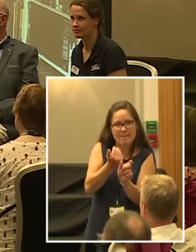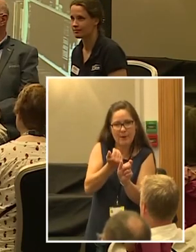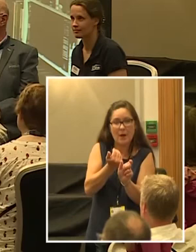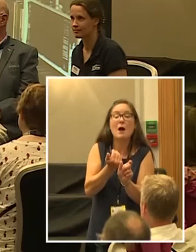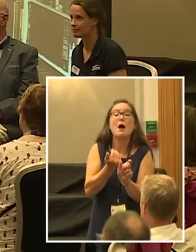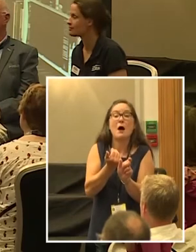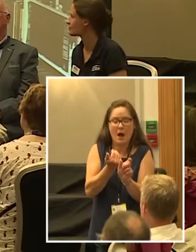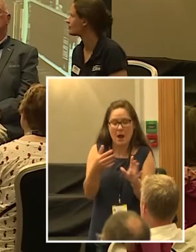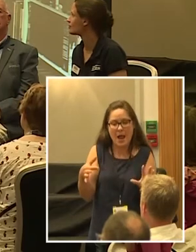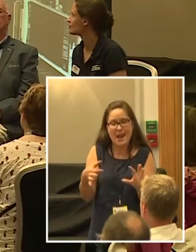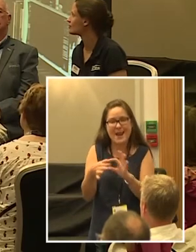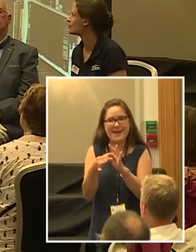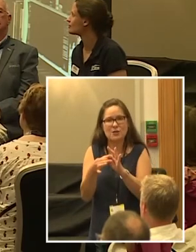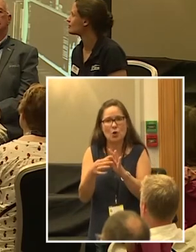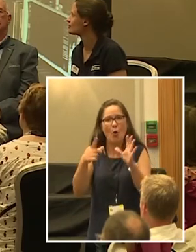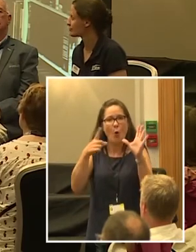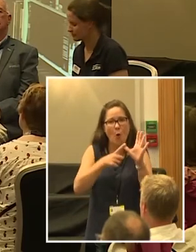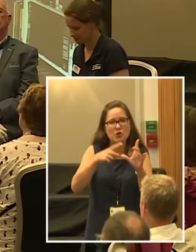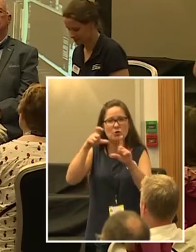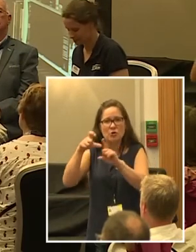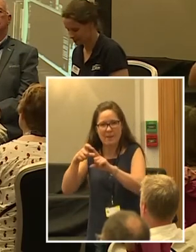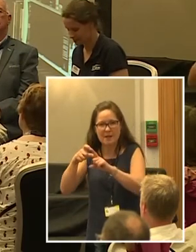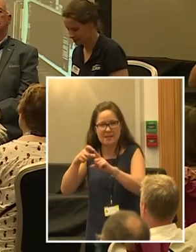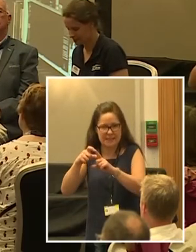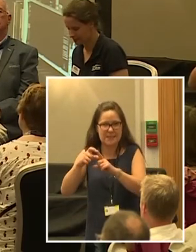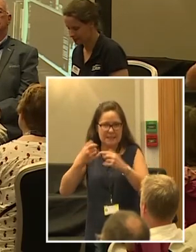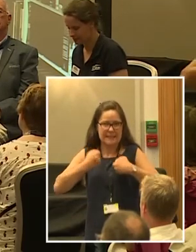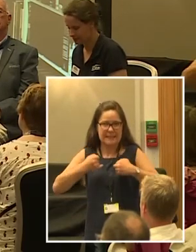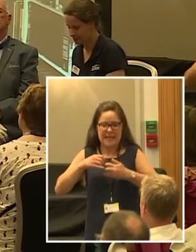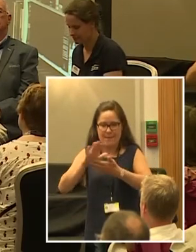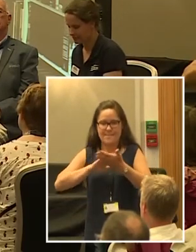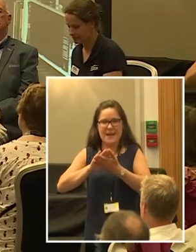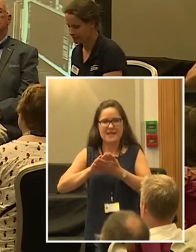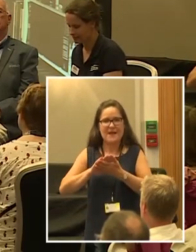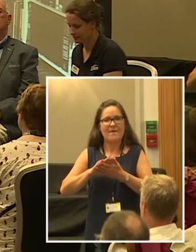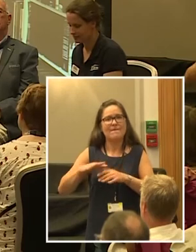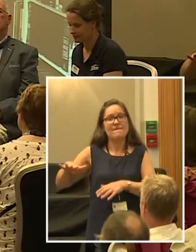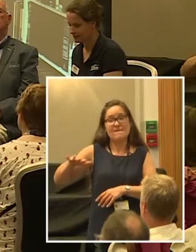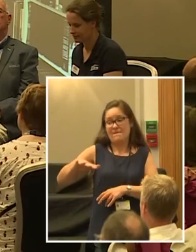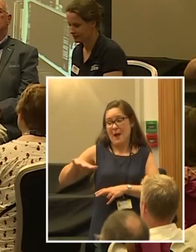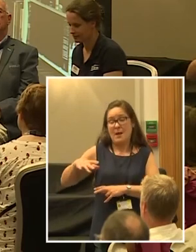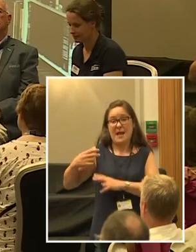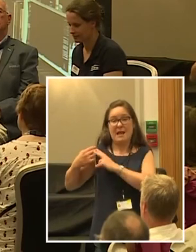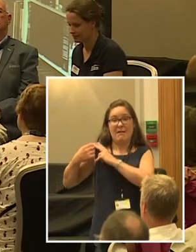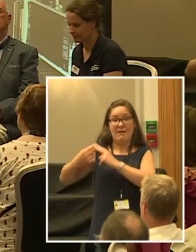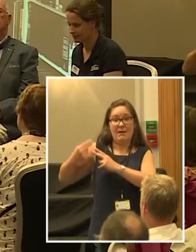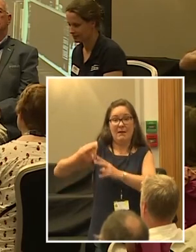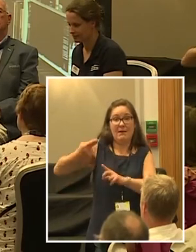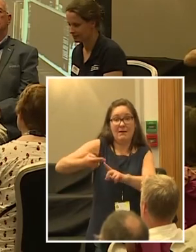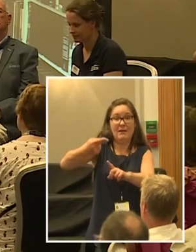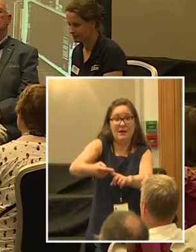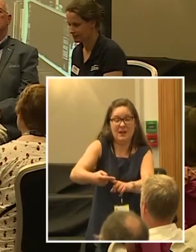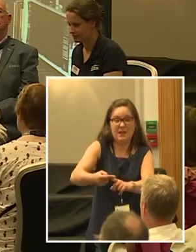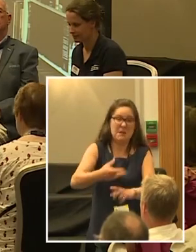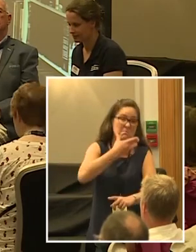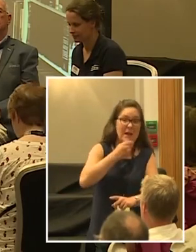dominant diseases, the ones that occur in families generation to generation, regardless of sex. So I guess